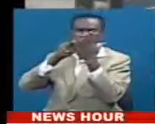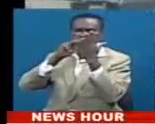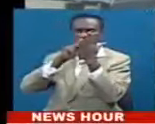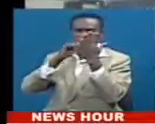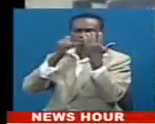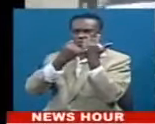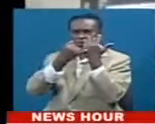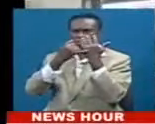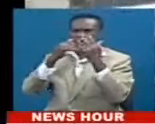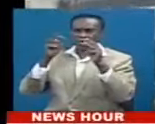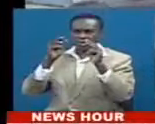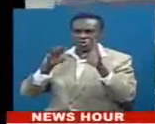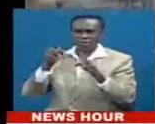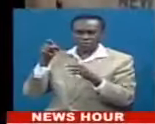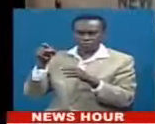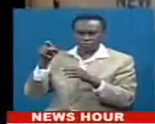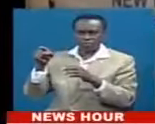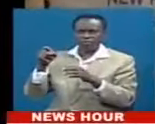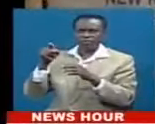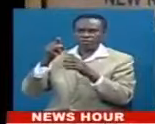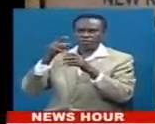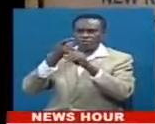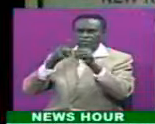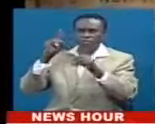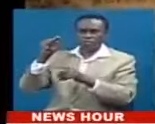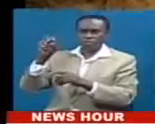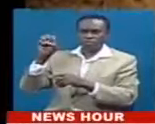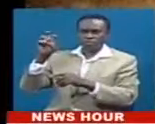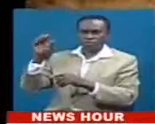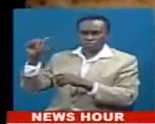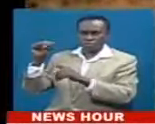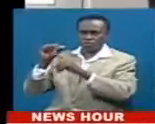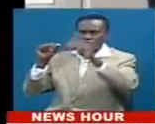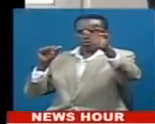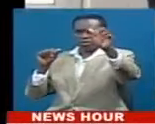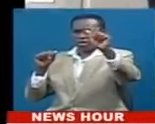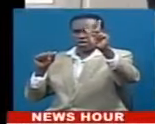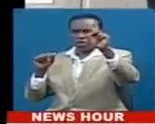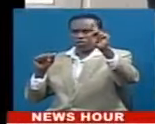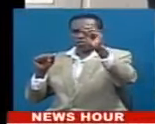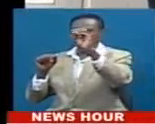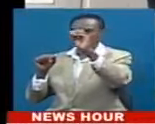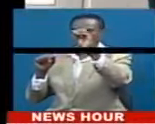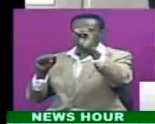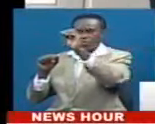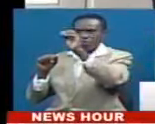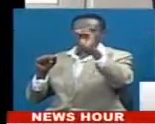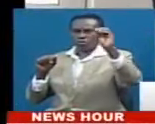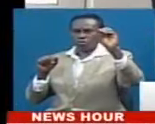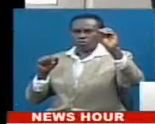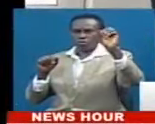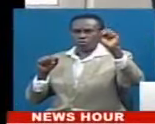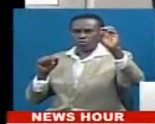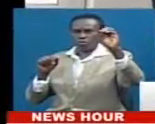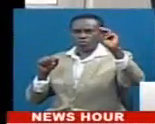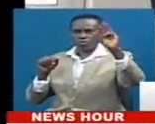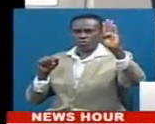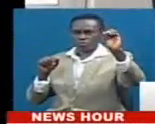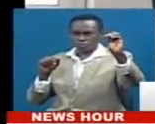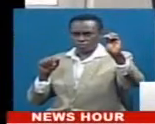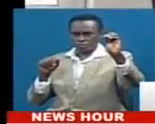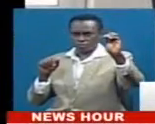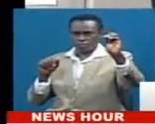AFCONS Infrastructure Limited, contractors of the Tema-Akosombo Railway project. The land which was available